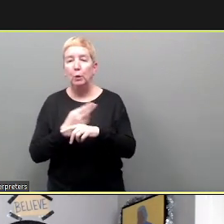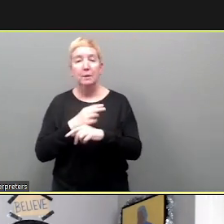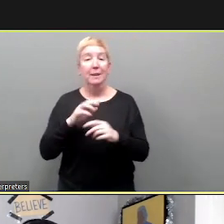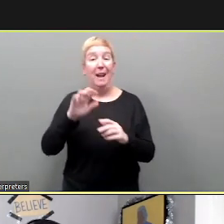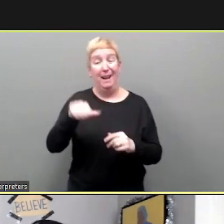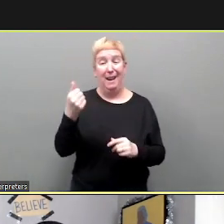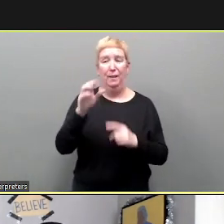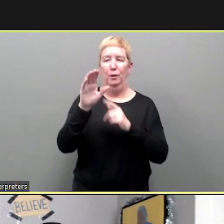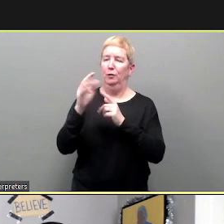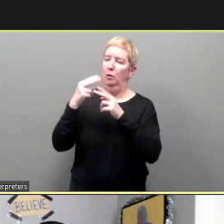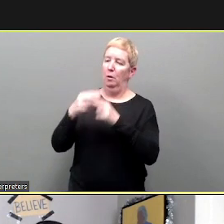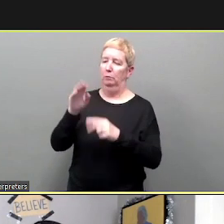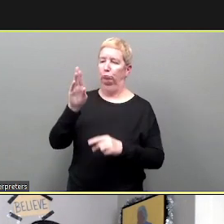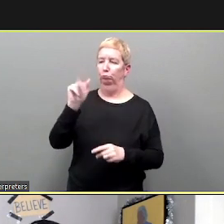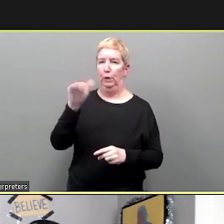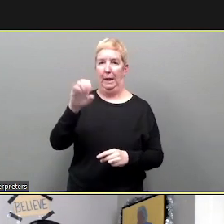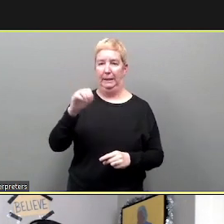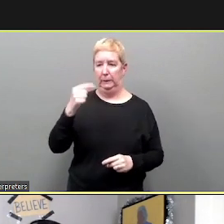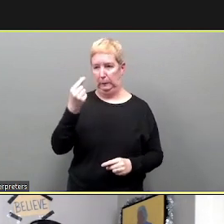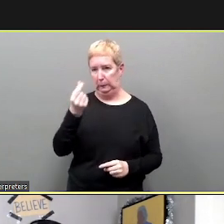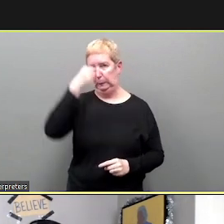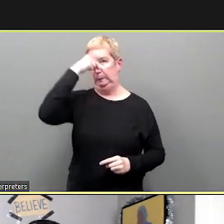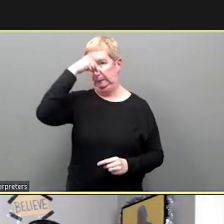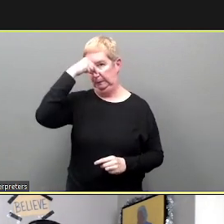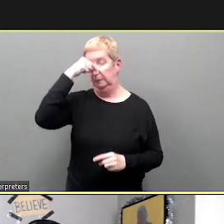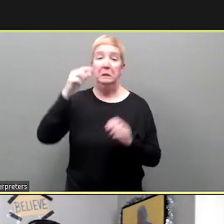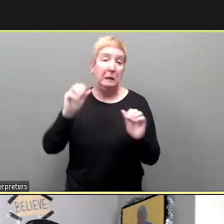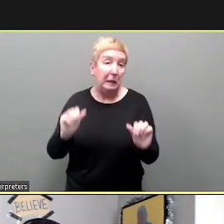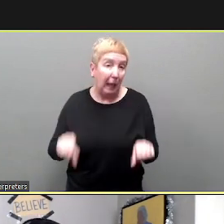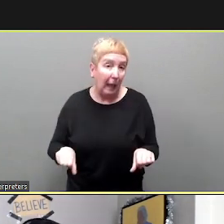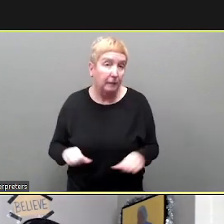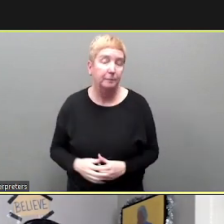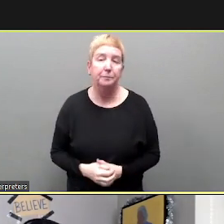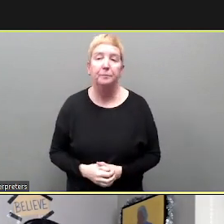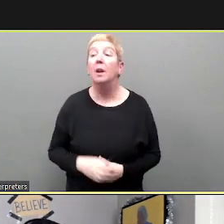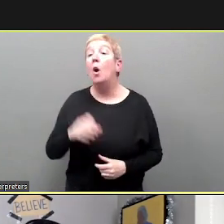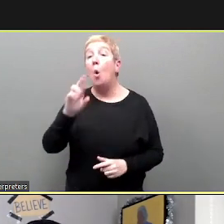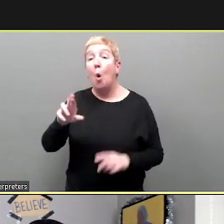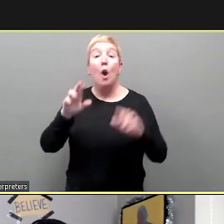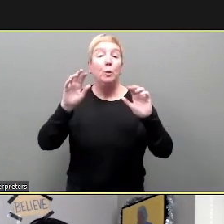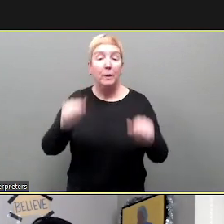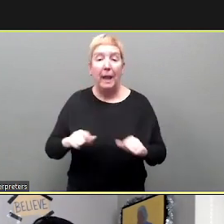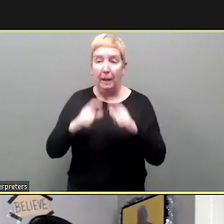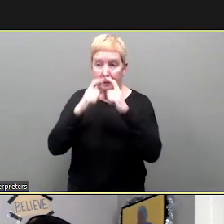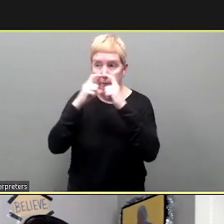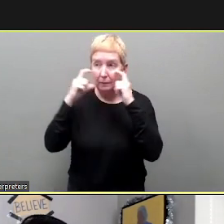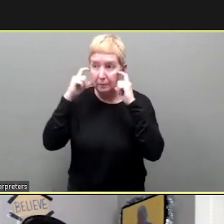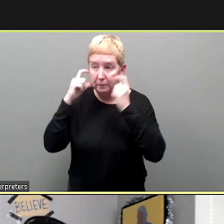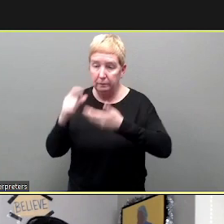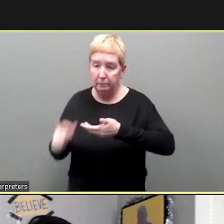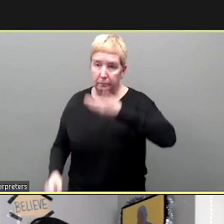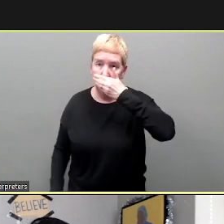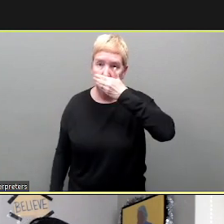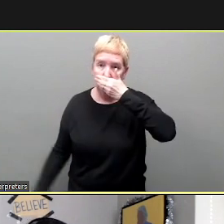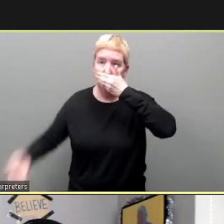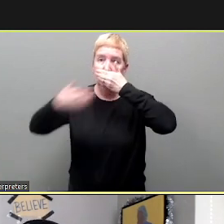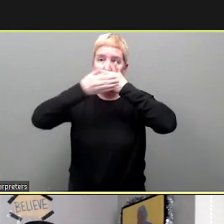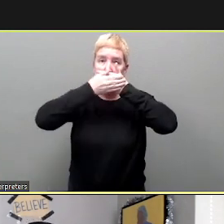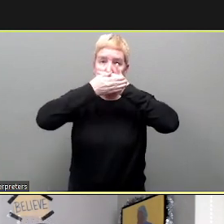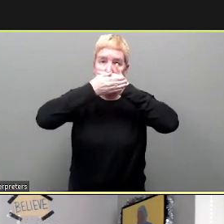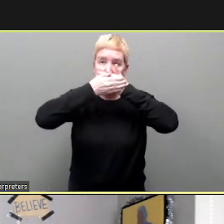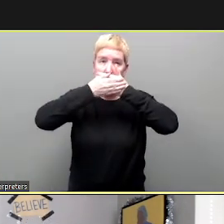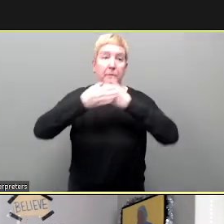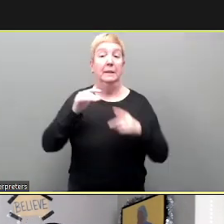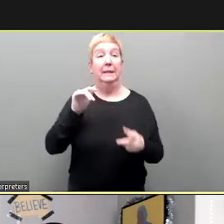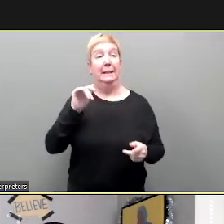that. I don't have one, but you can also use a second layer if you want. And I kind of think about it as risk. If I'm